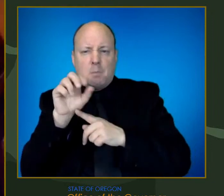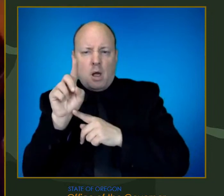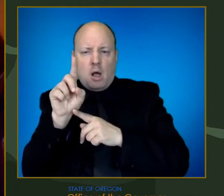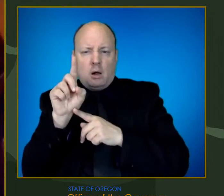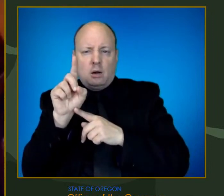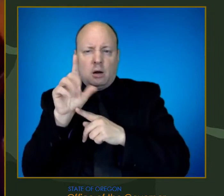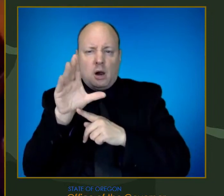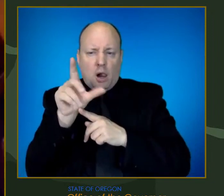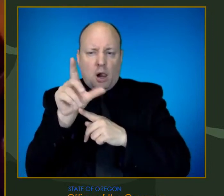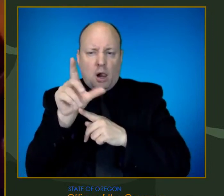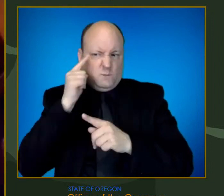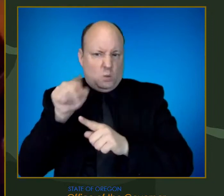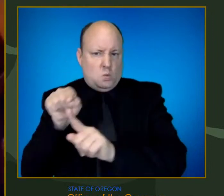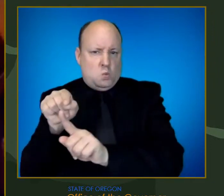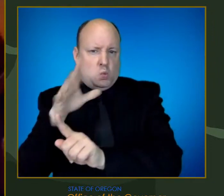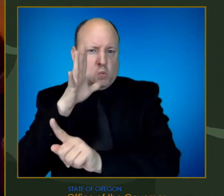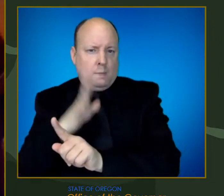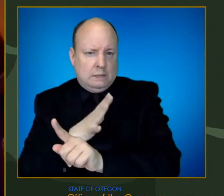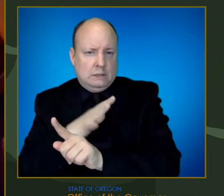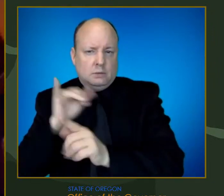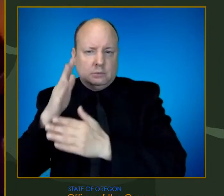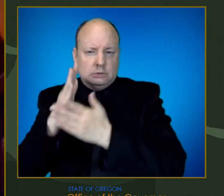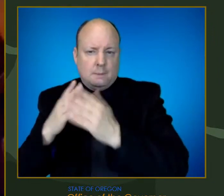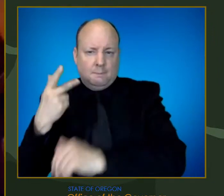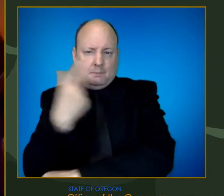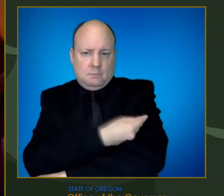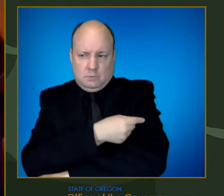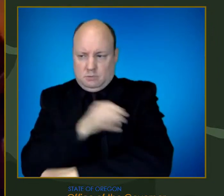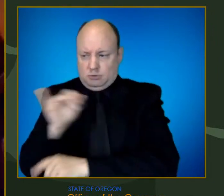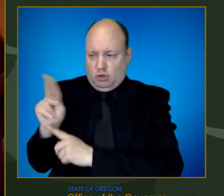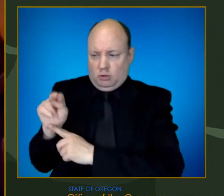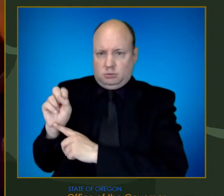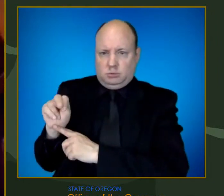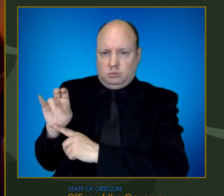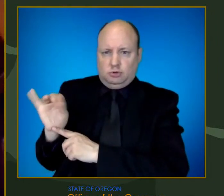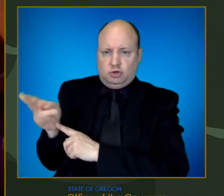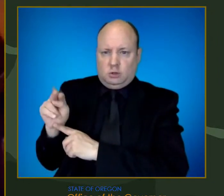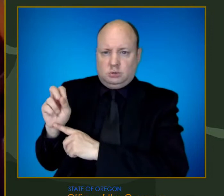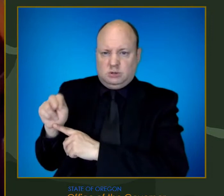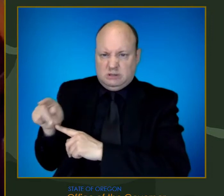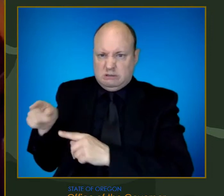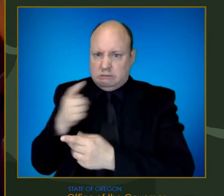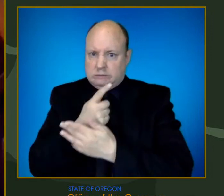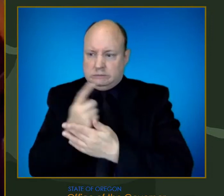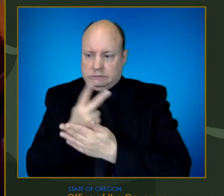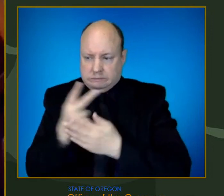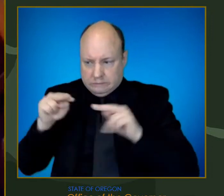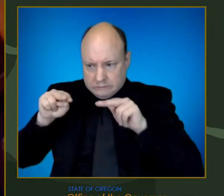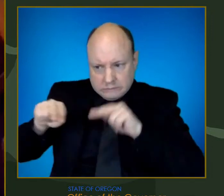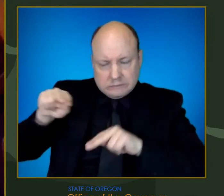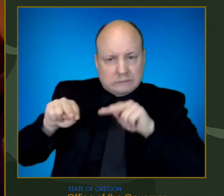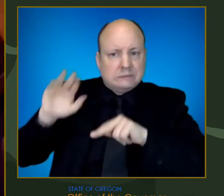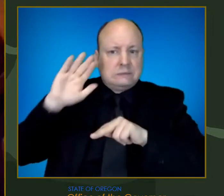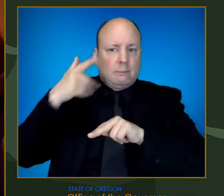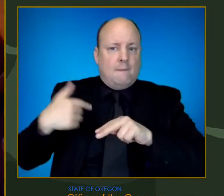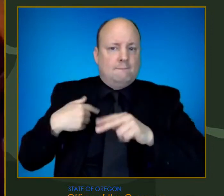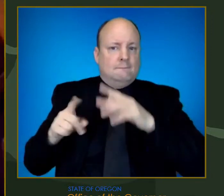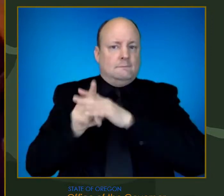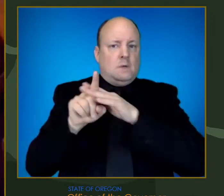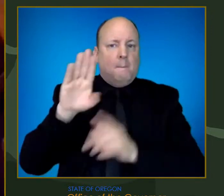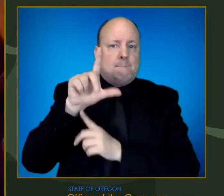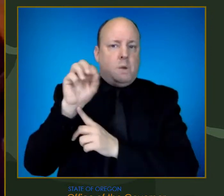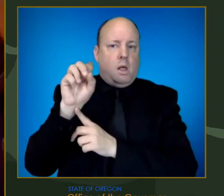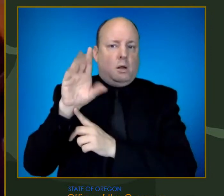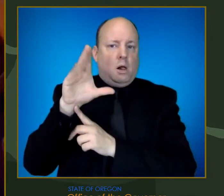symptoms within the 2 weeks following vaccination. This action shows that our safety monitoring works, picking up a potential